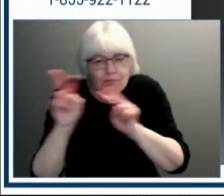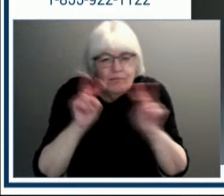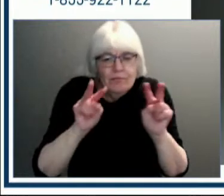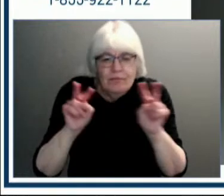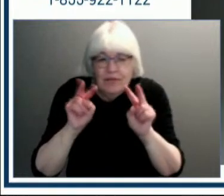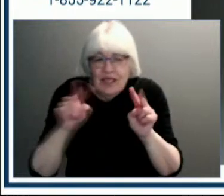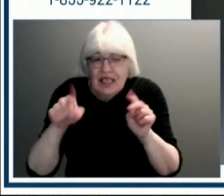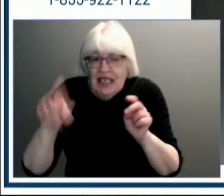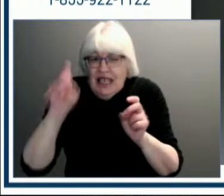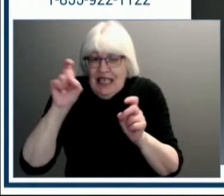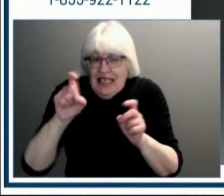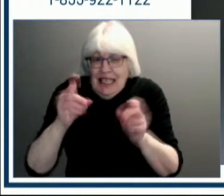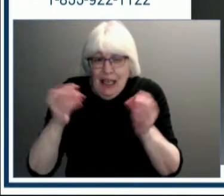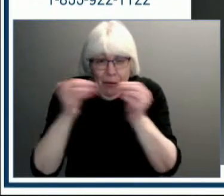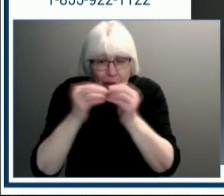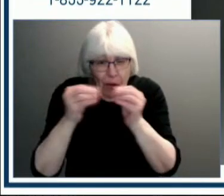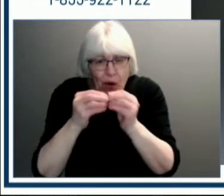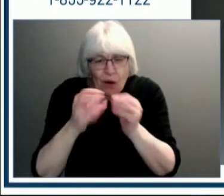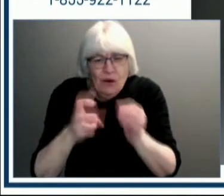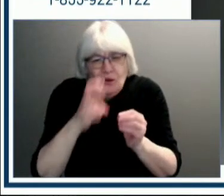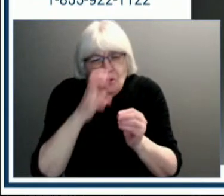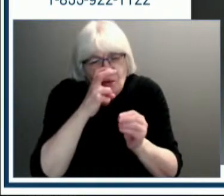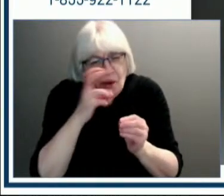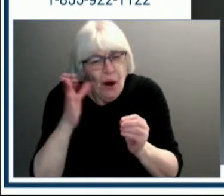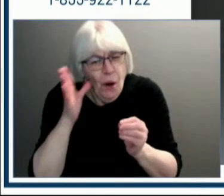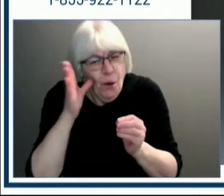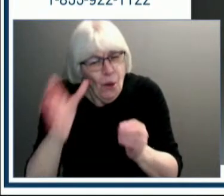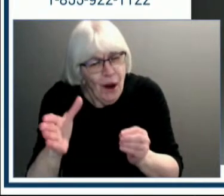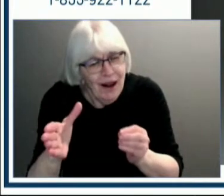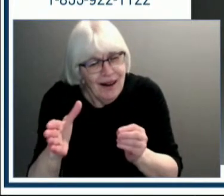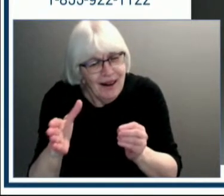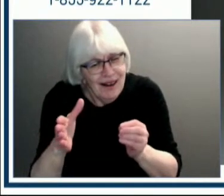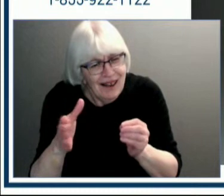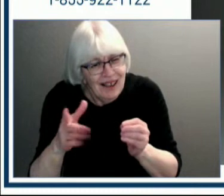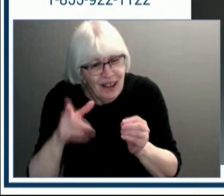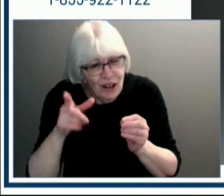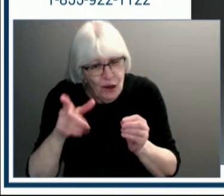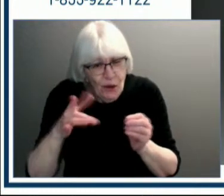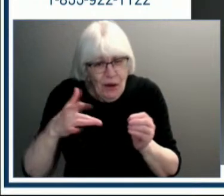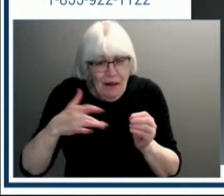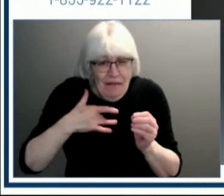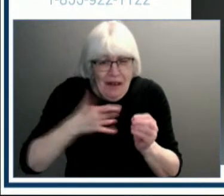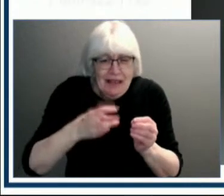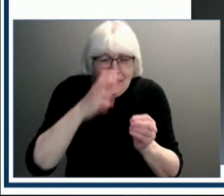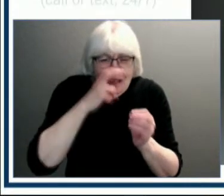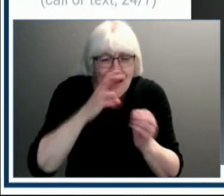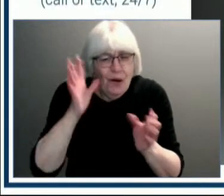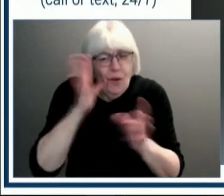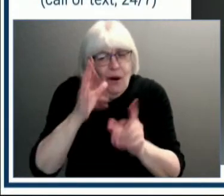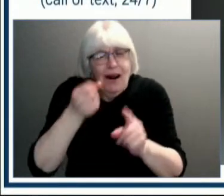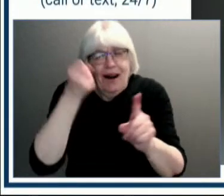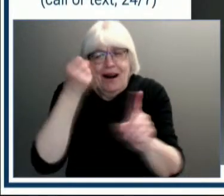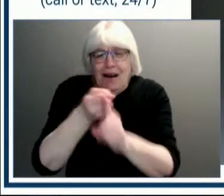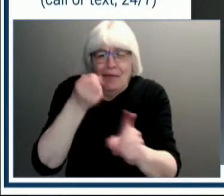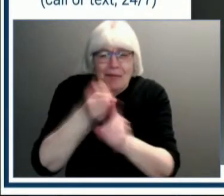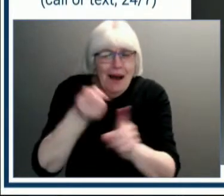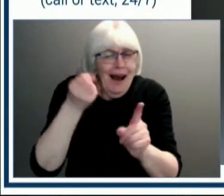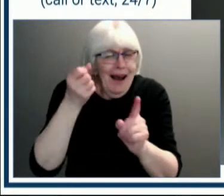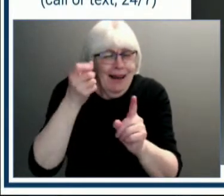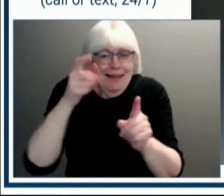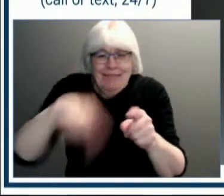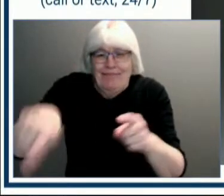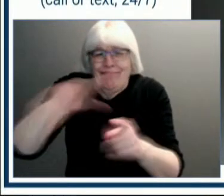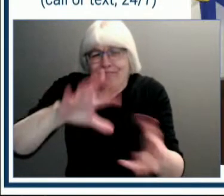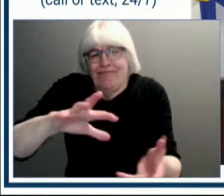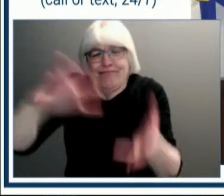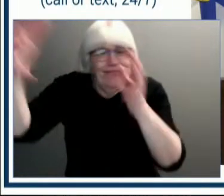but we're very cognizant that further restrictions come with significant impacts on their own. Go ahead,